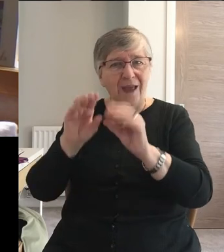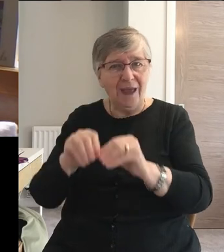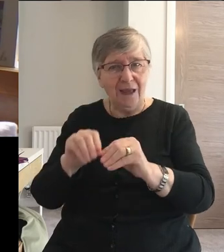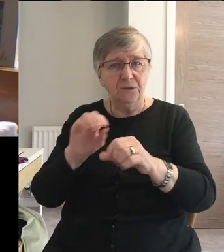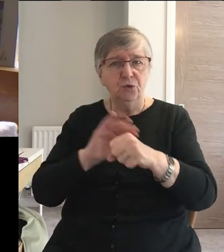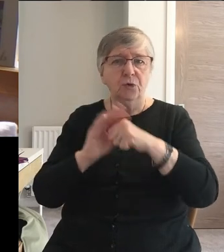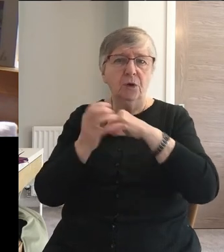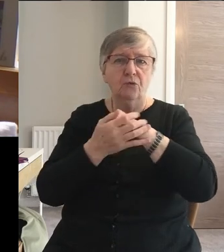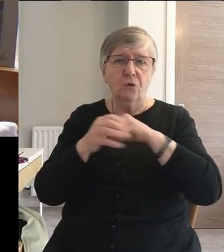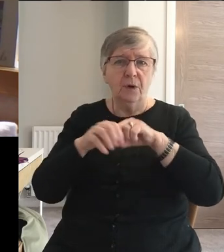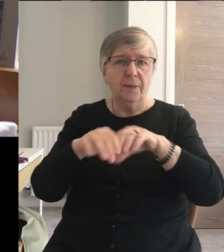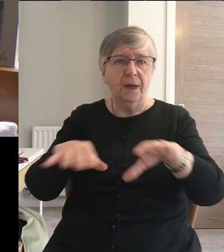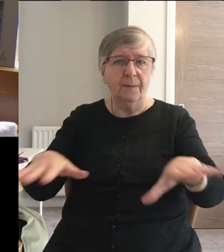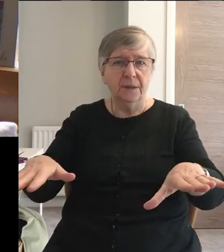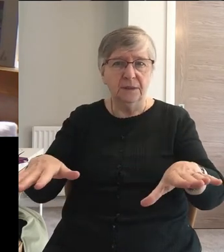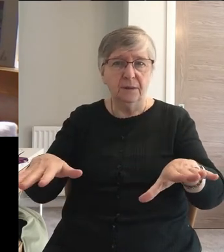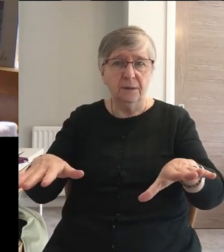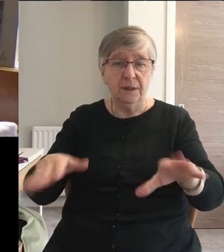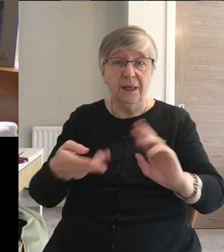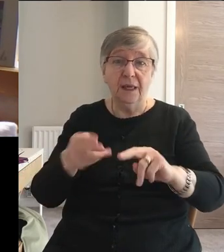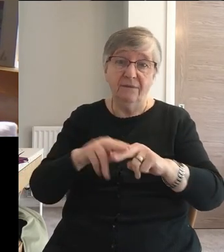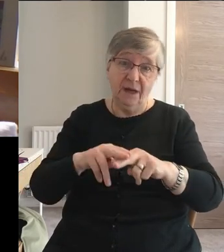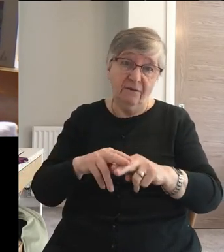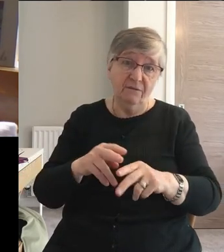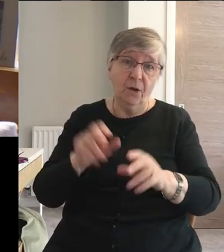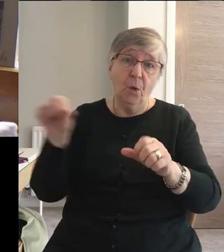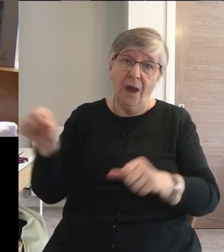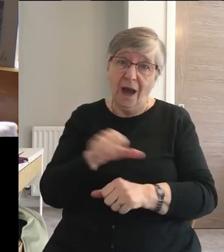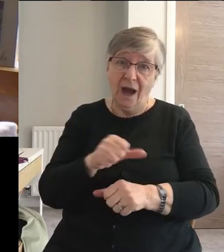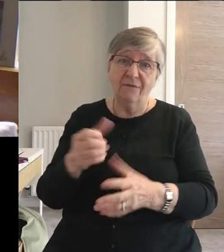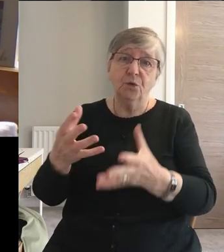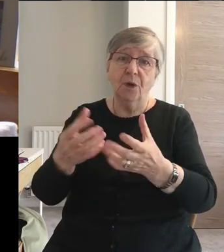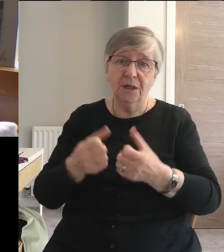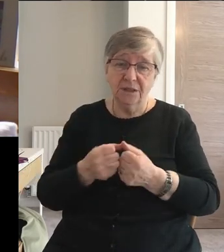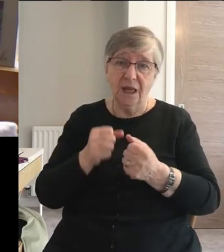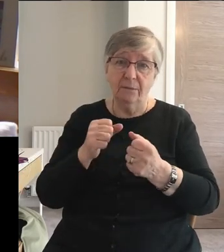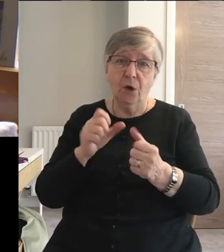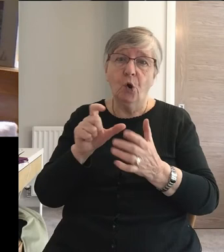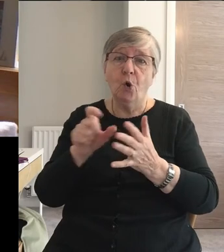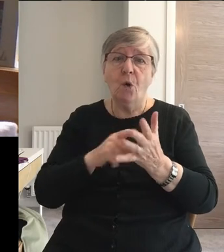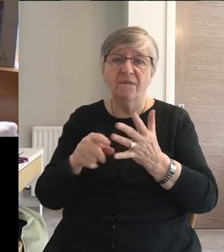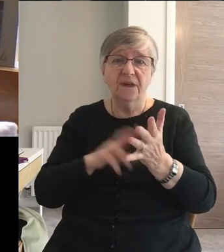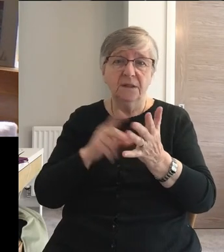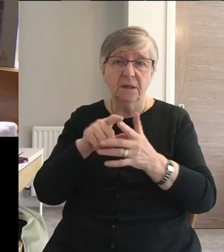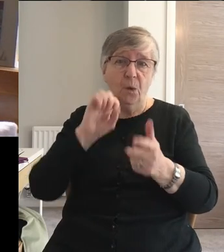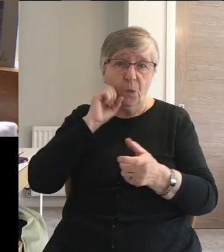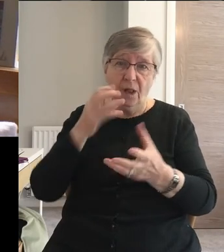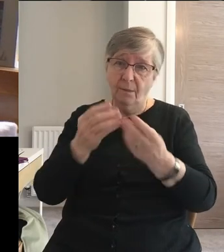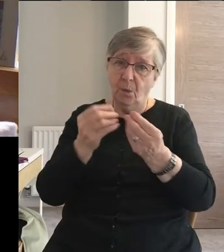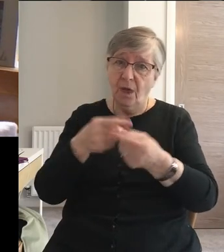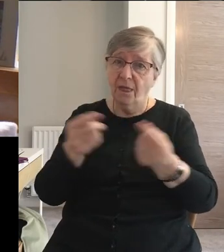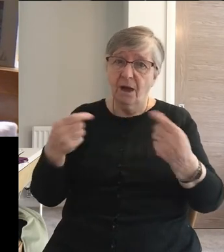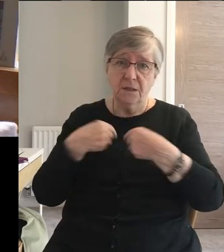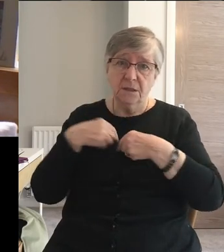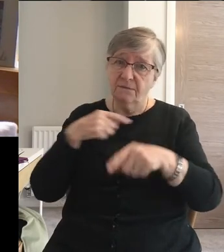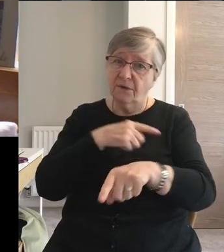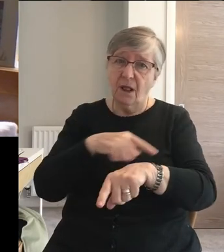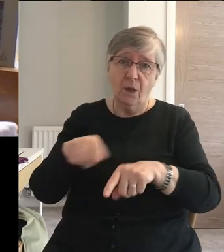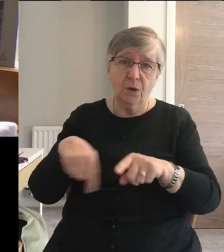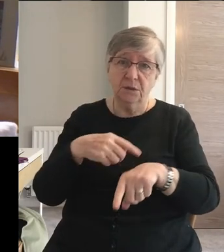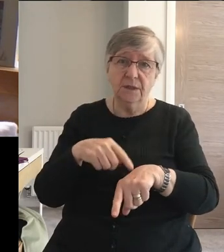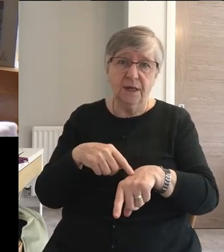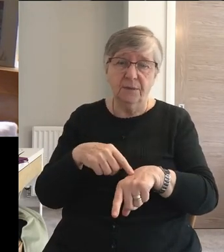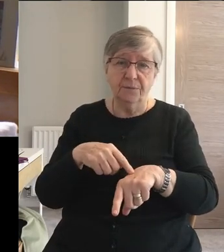coronavirus pandemic, even if we must accept that COVID will be with us for a very long time. We pray for all those